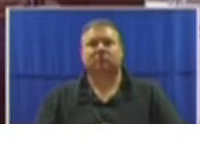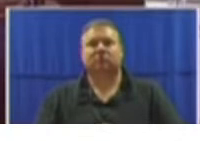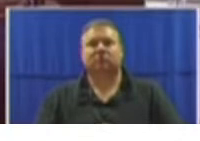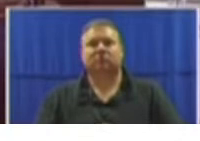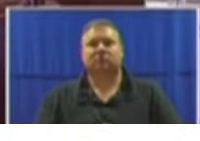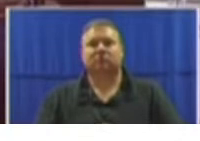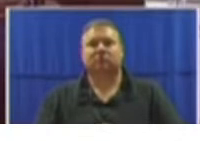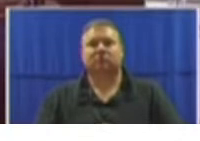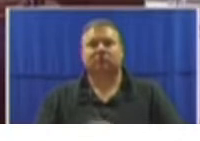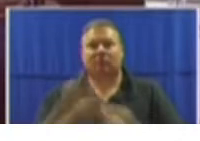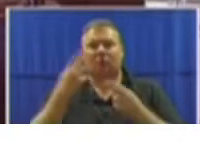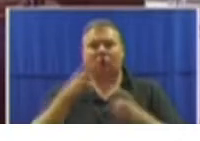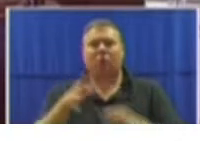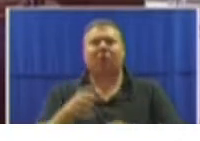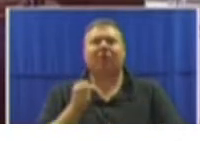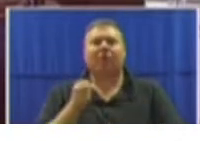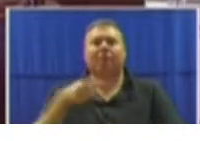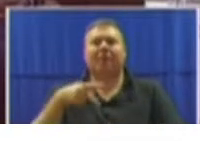Honorable from the PAC.